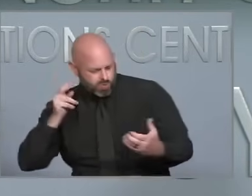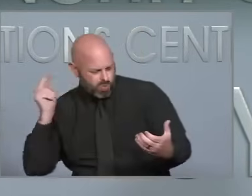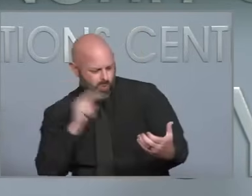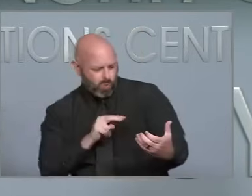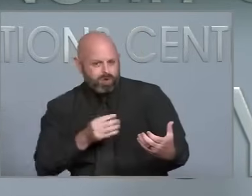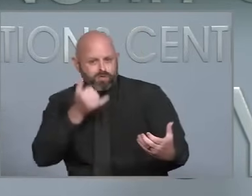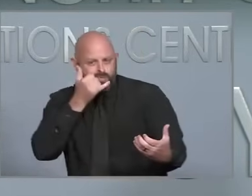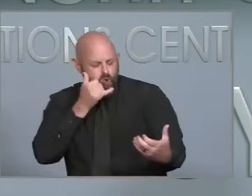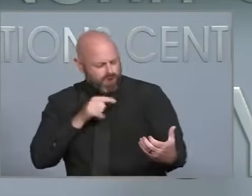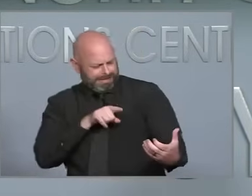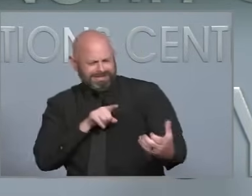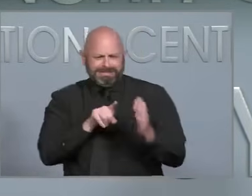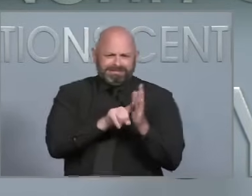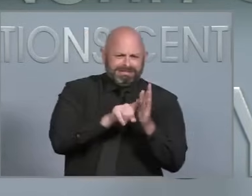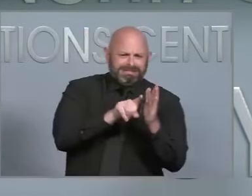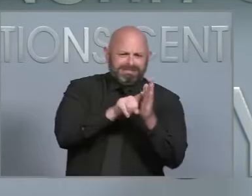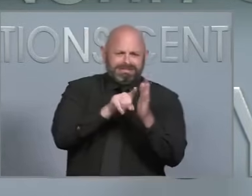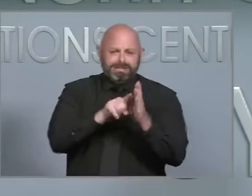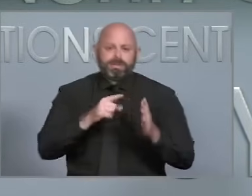emergency response officials.